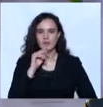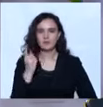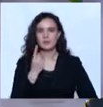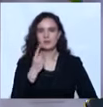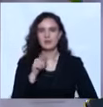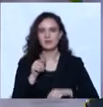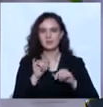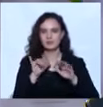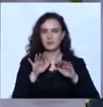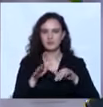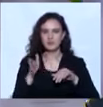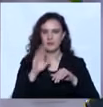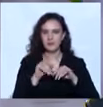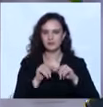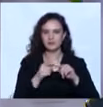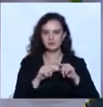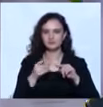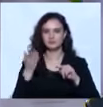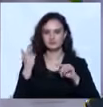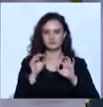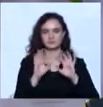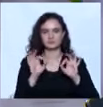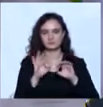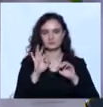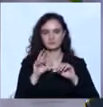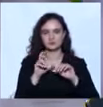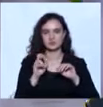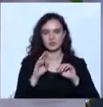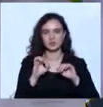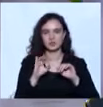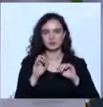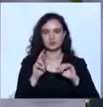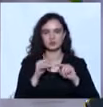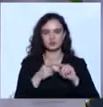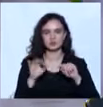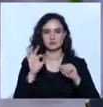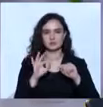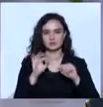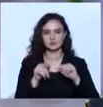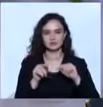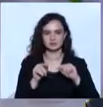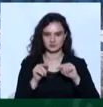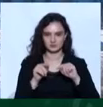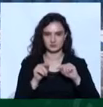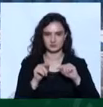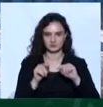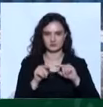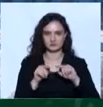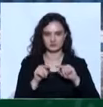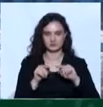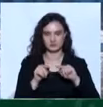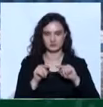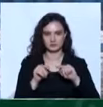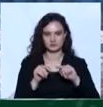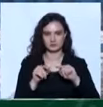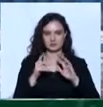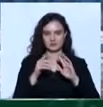first. Now again, like the last time we spoke about Jack London, this is about the Klondike gold rush